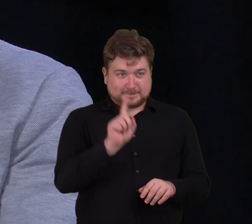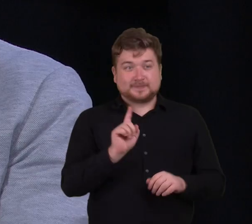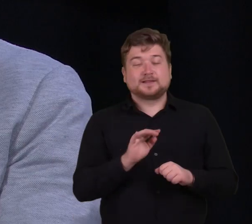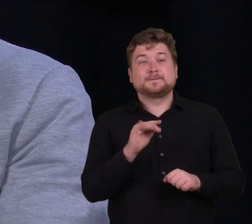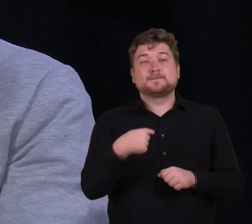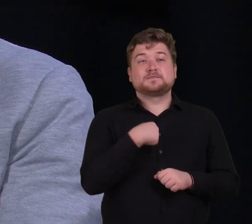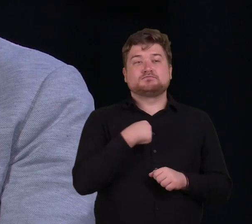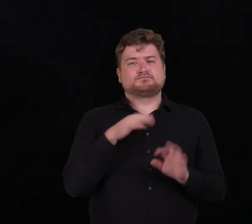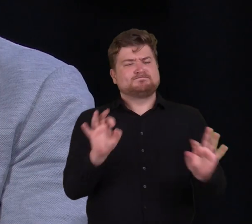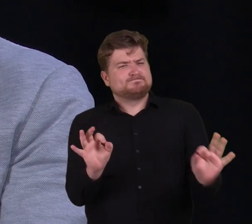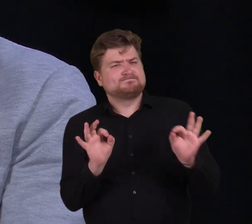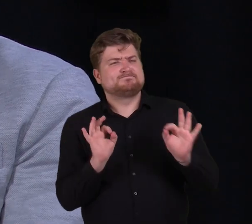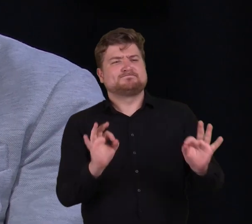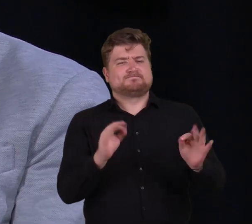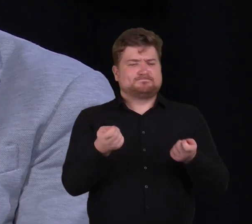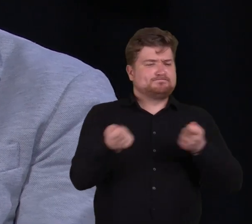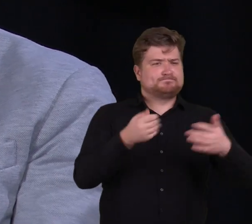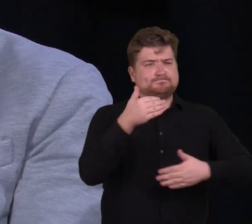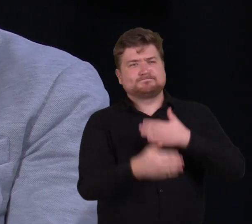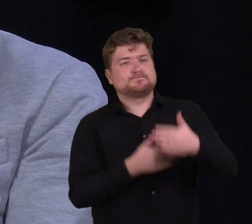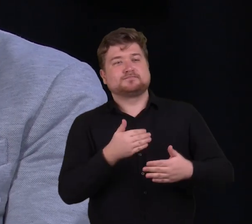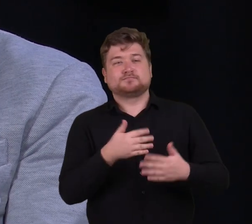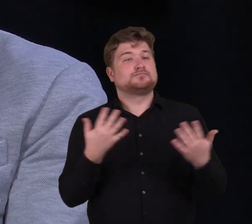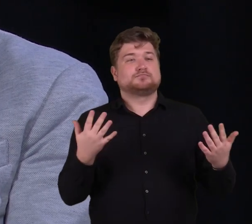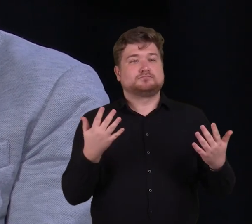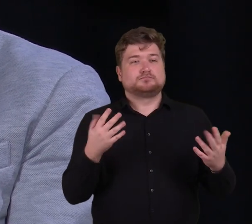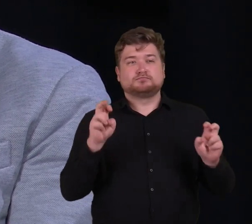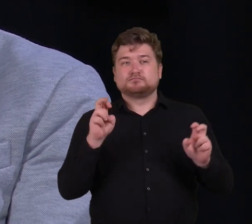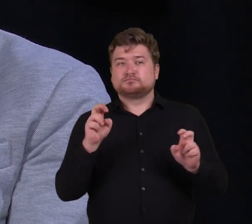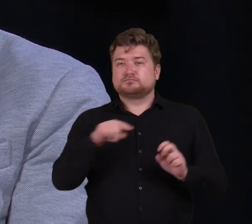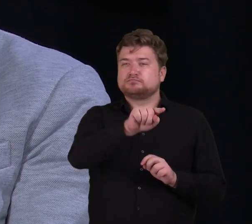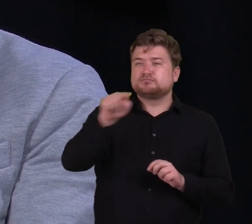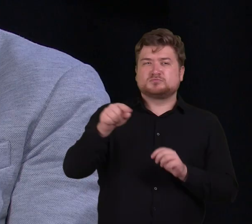in territories to think of